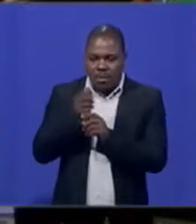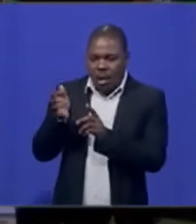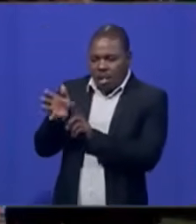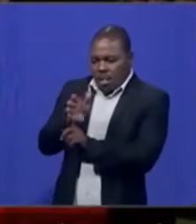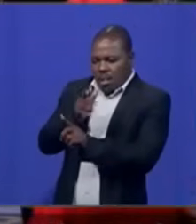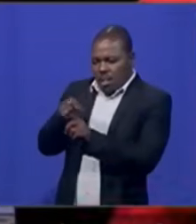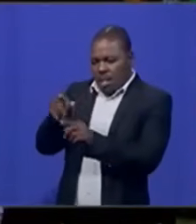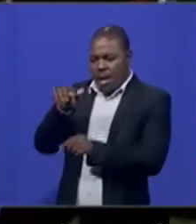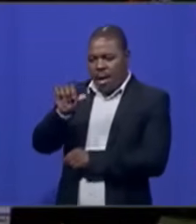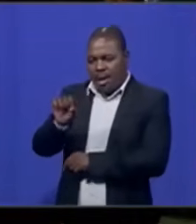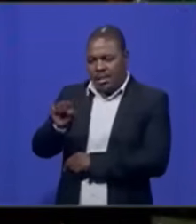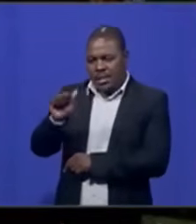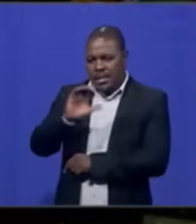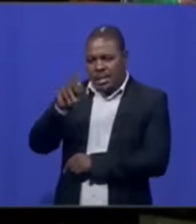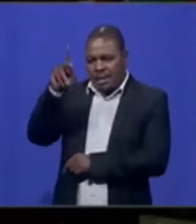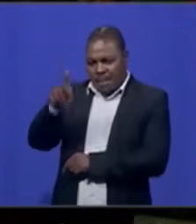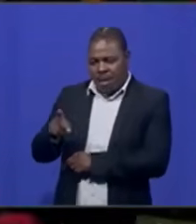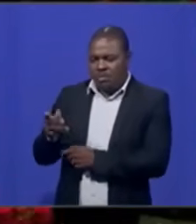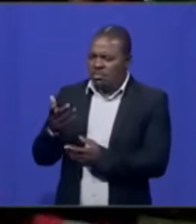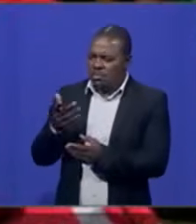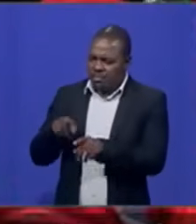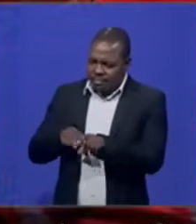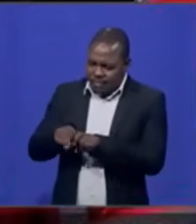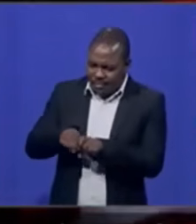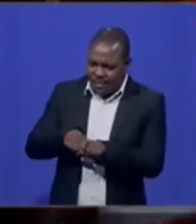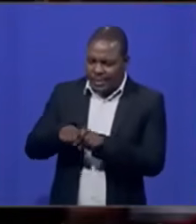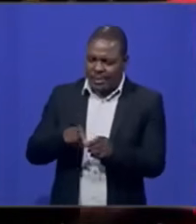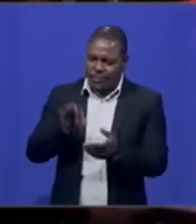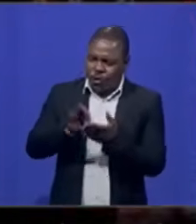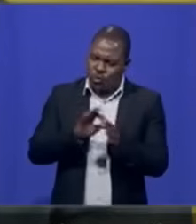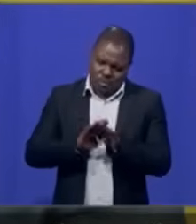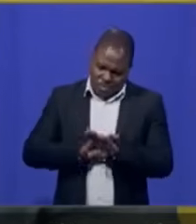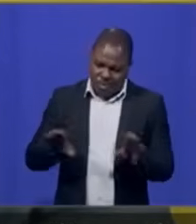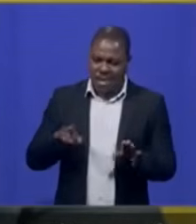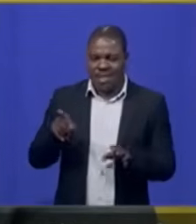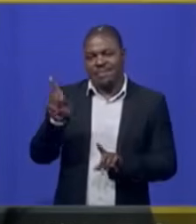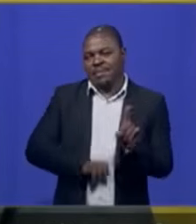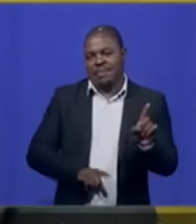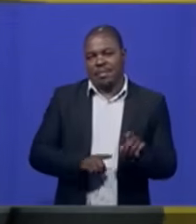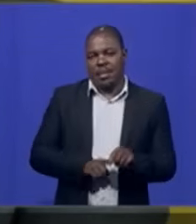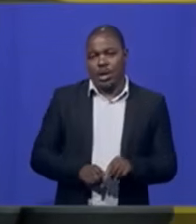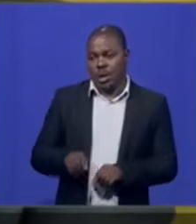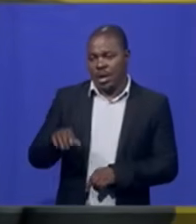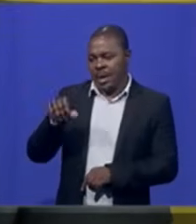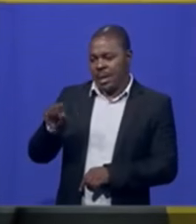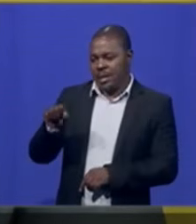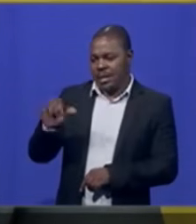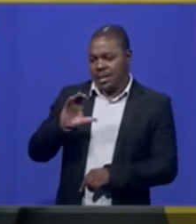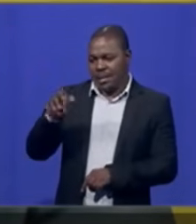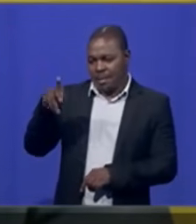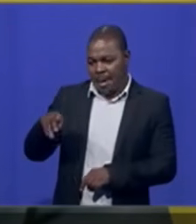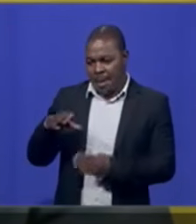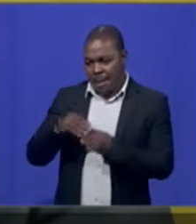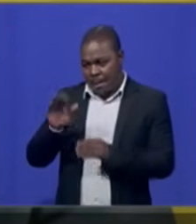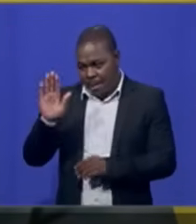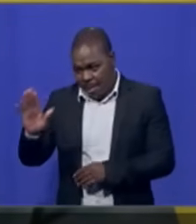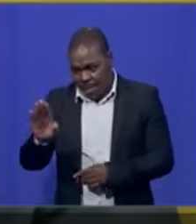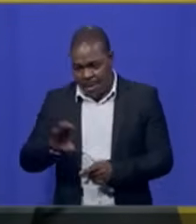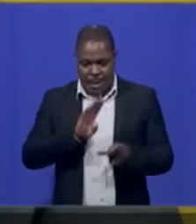SACP hore e seke ya nka karolo dikgethong. You are a Communist Party member. You are also a member of